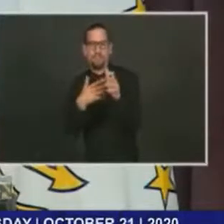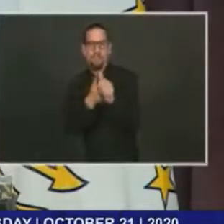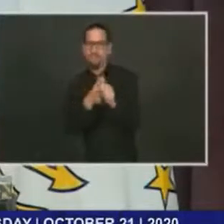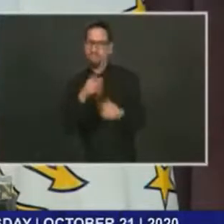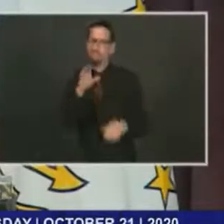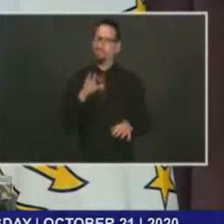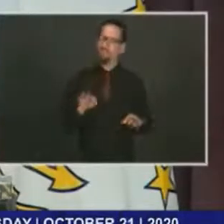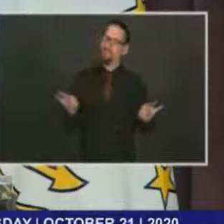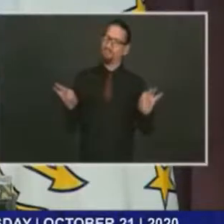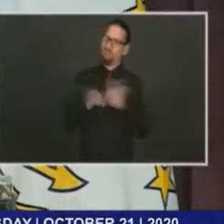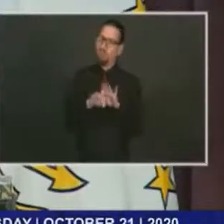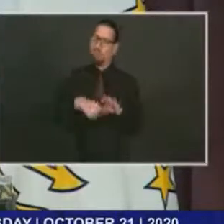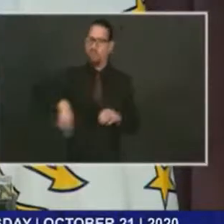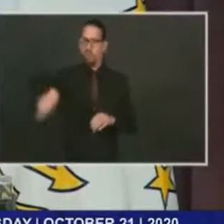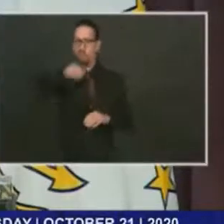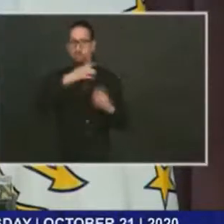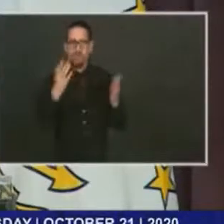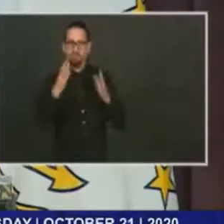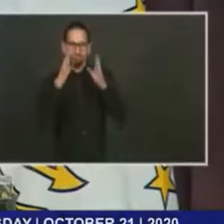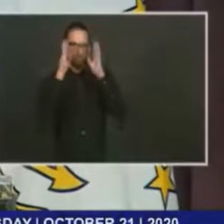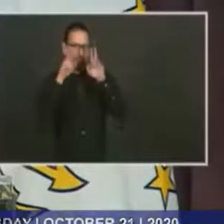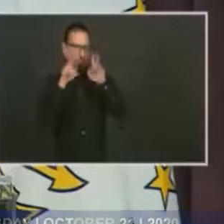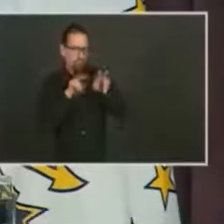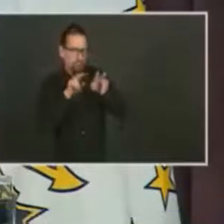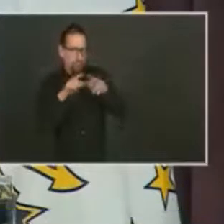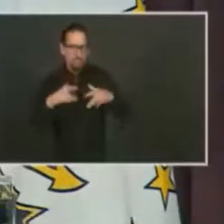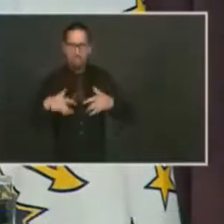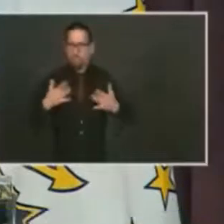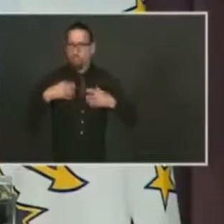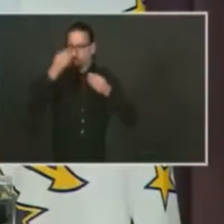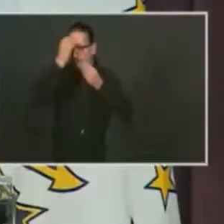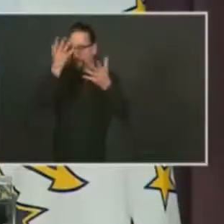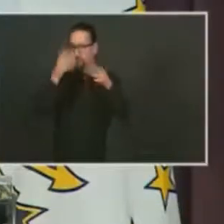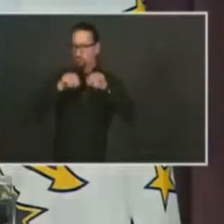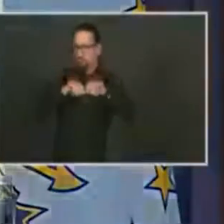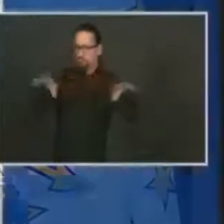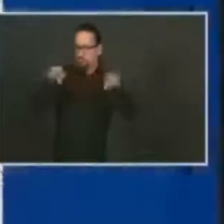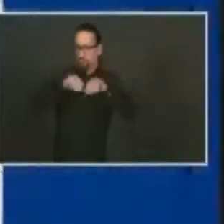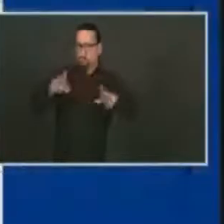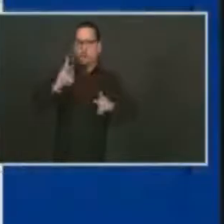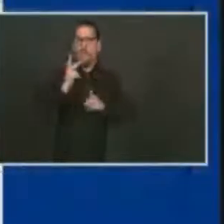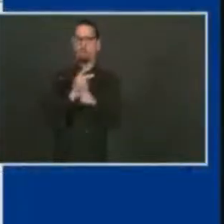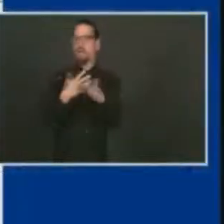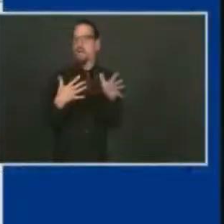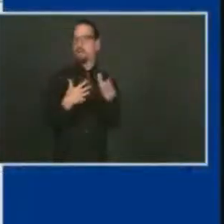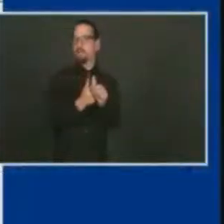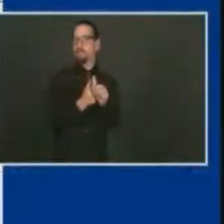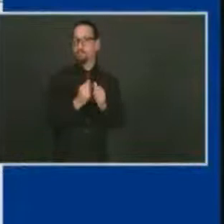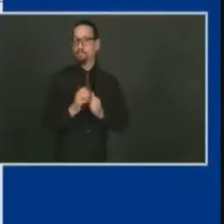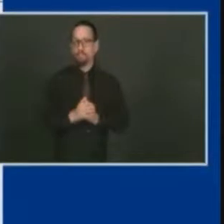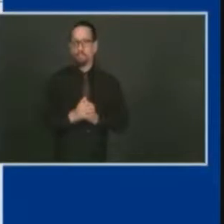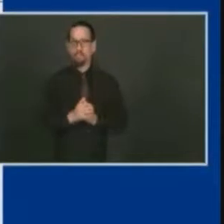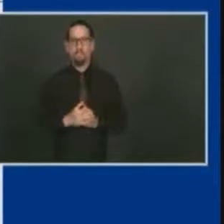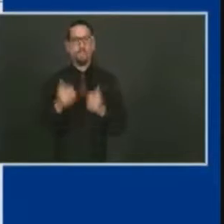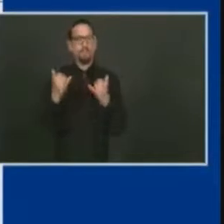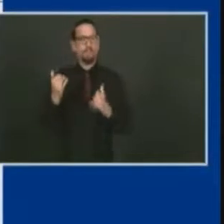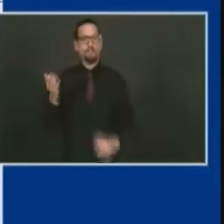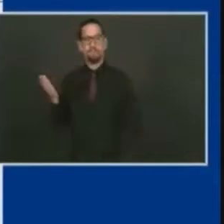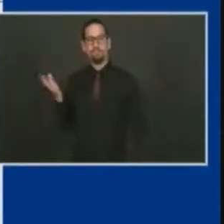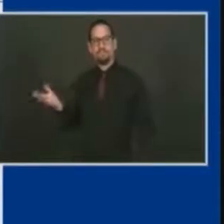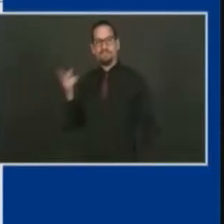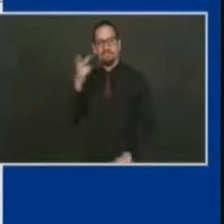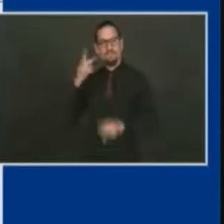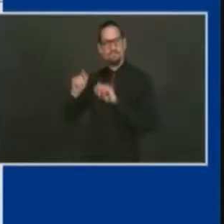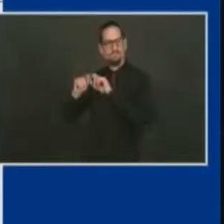family safe. Okay, we'll begin as we always do with the data, and I'd ask you please to put the dashboard up on the screen.